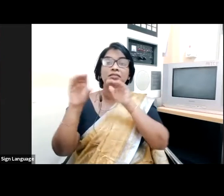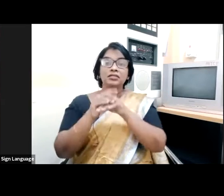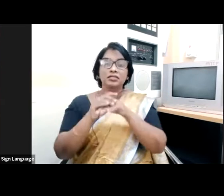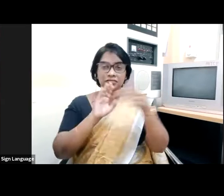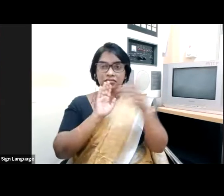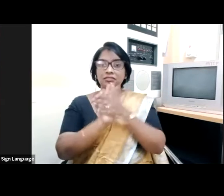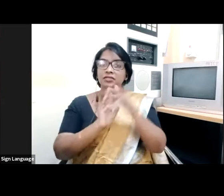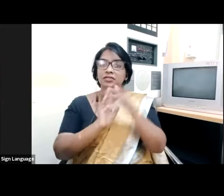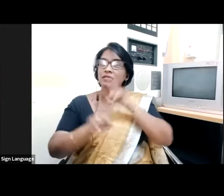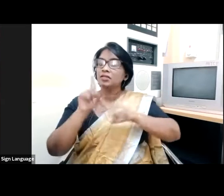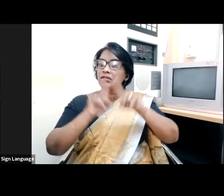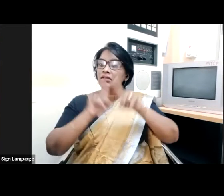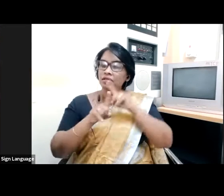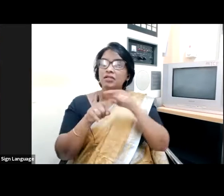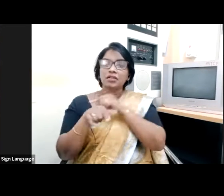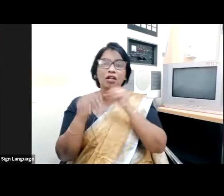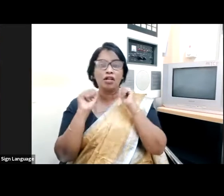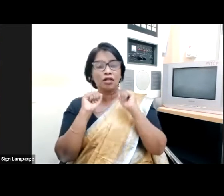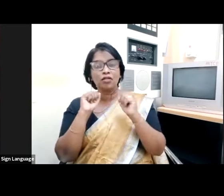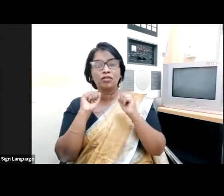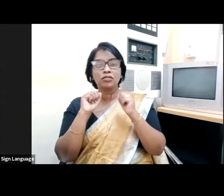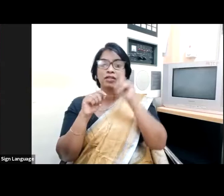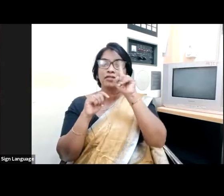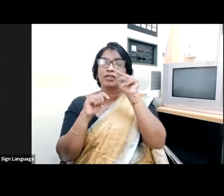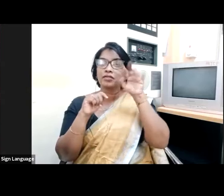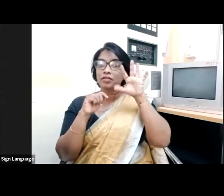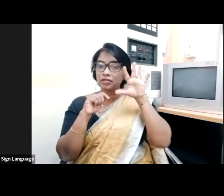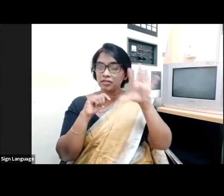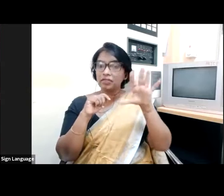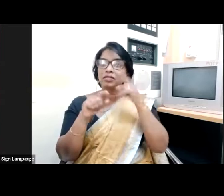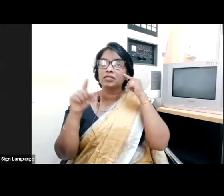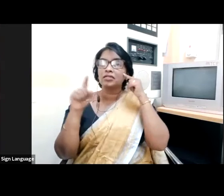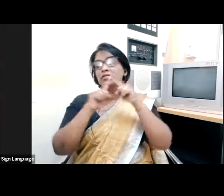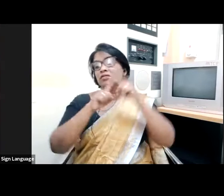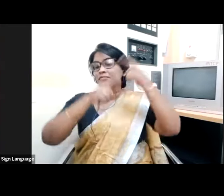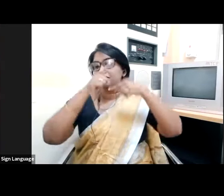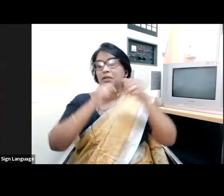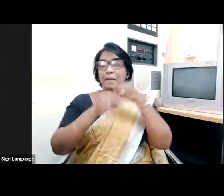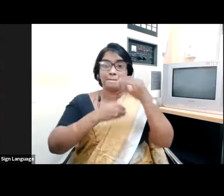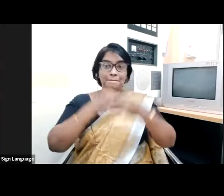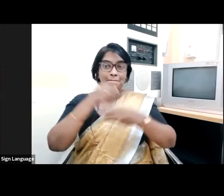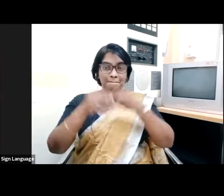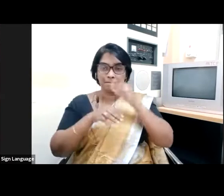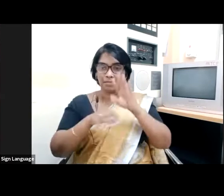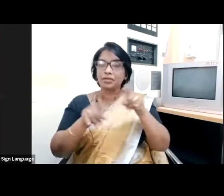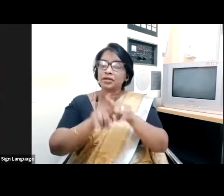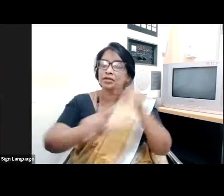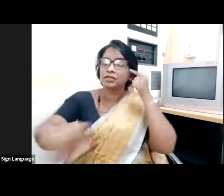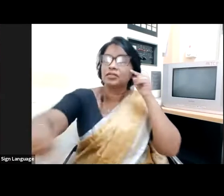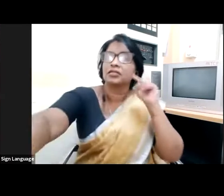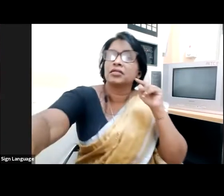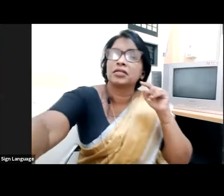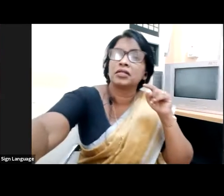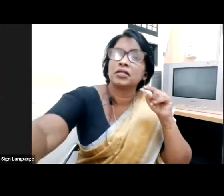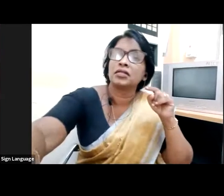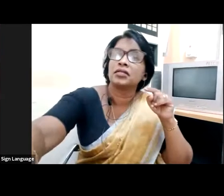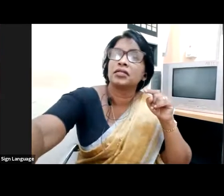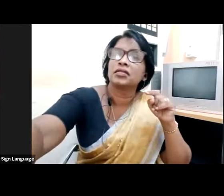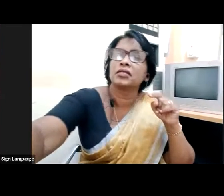about what does a 1.5-degree future mean to business. I want to rephrase